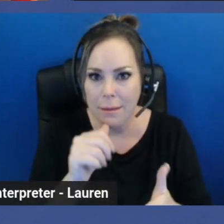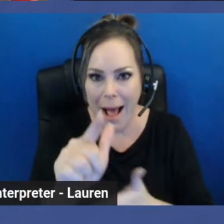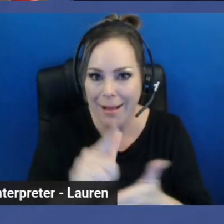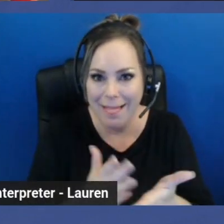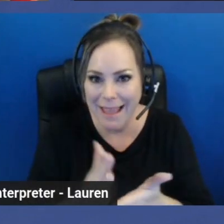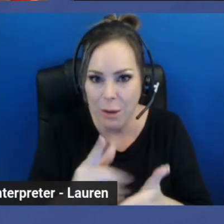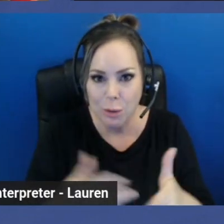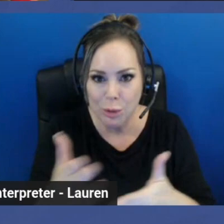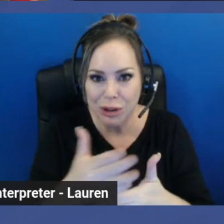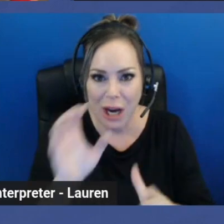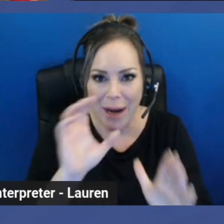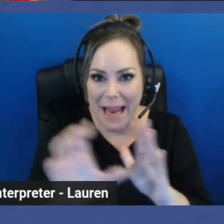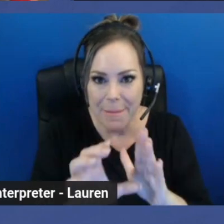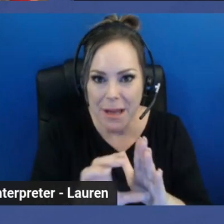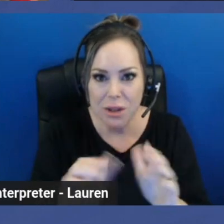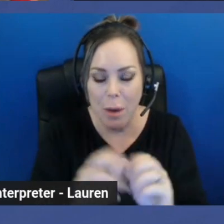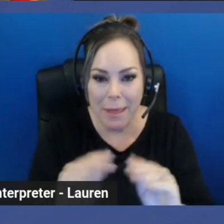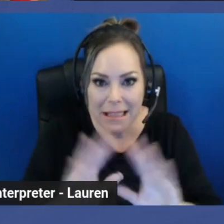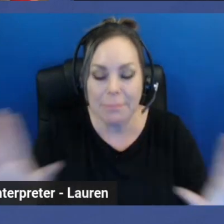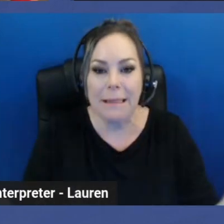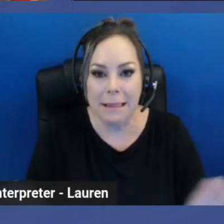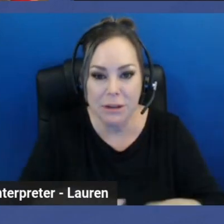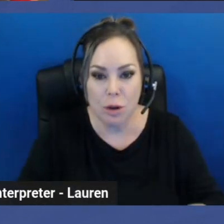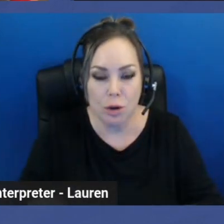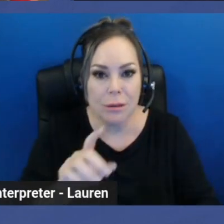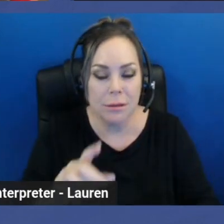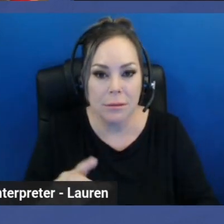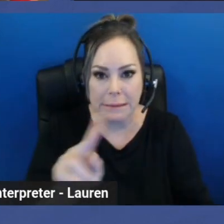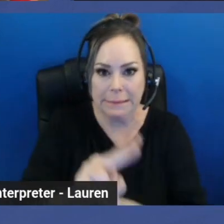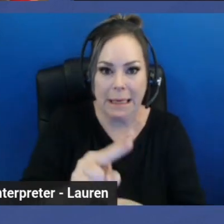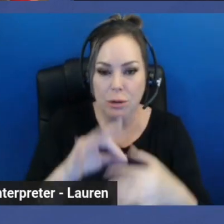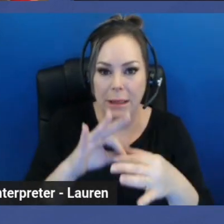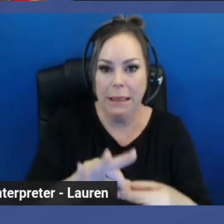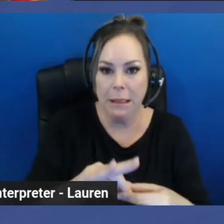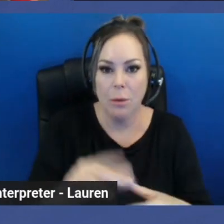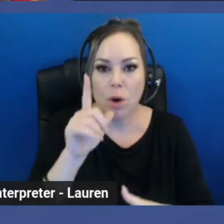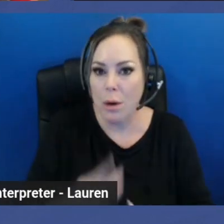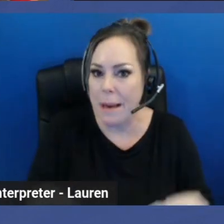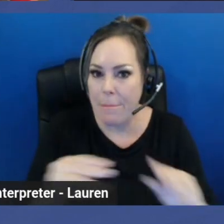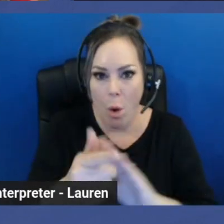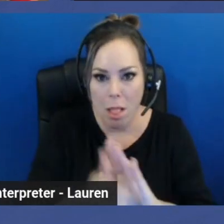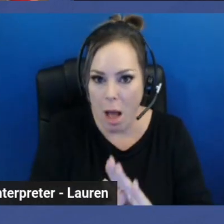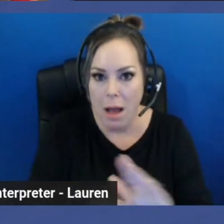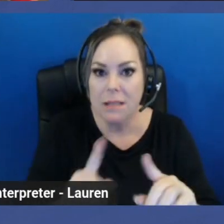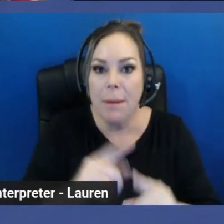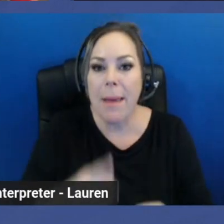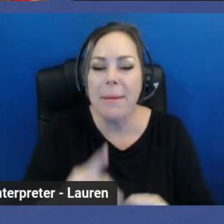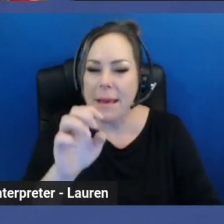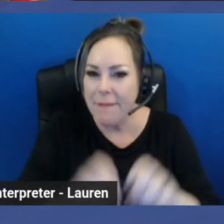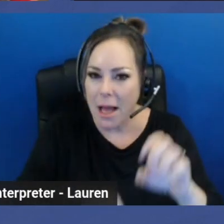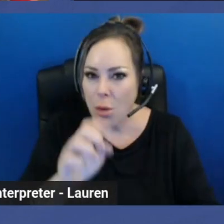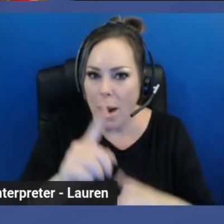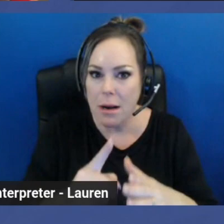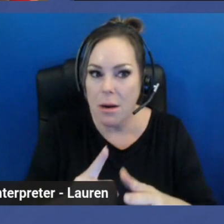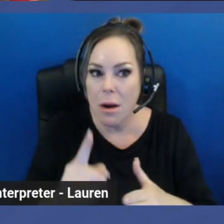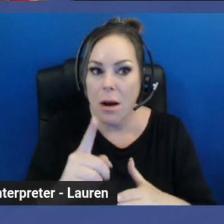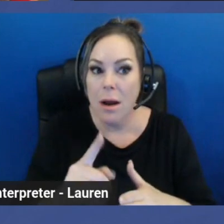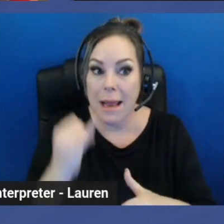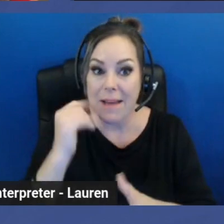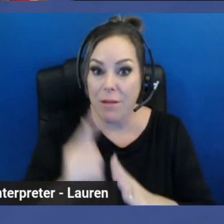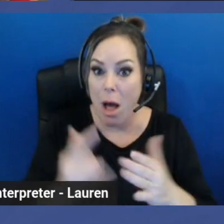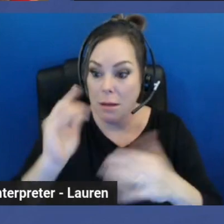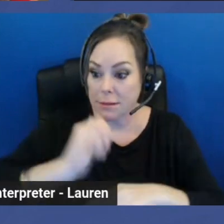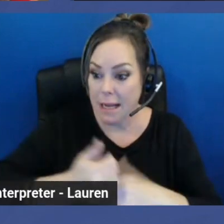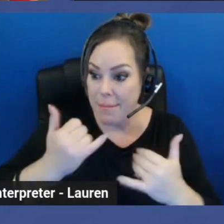share images that are sexually explicit of children. That we don't necessarily need more laws. Maybe we need to evaluate the effectiveness of the laws, how